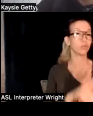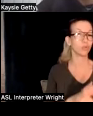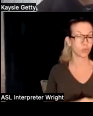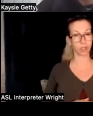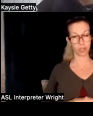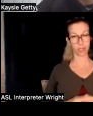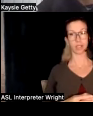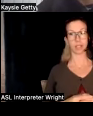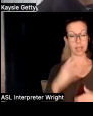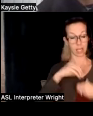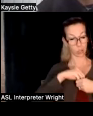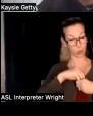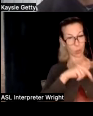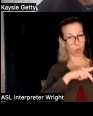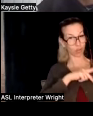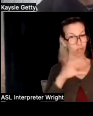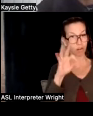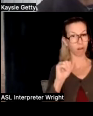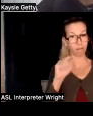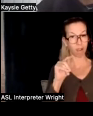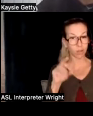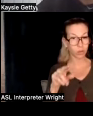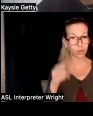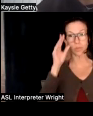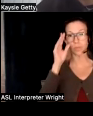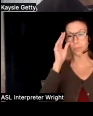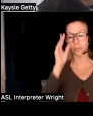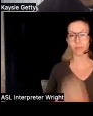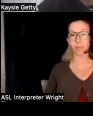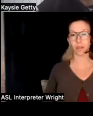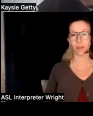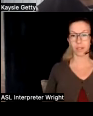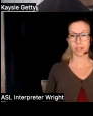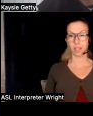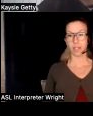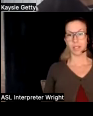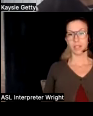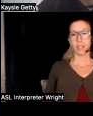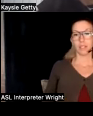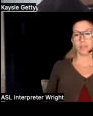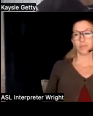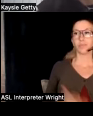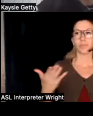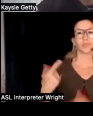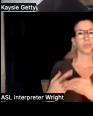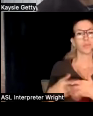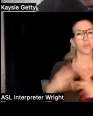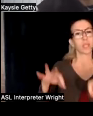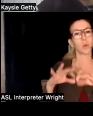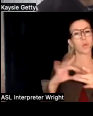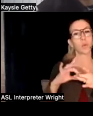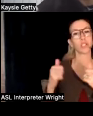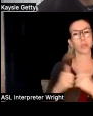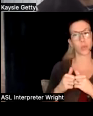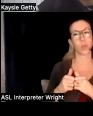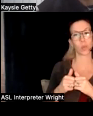the interpersonal factors that are really in the forefront. Casey talked about the important relationships with peers and how that